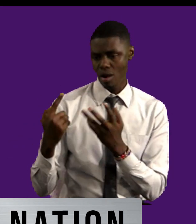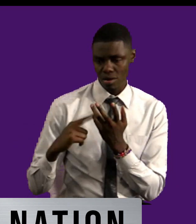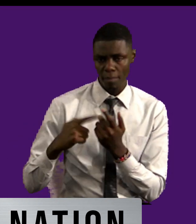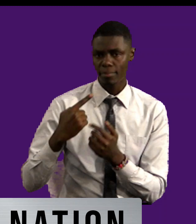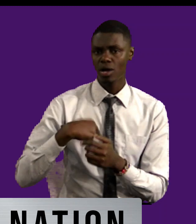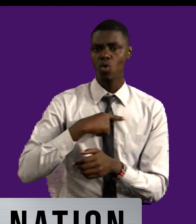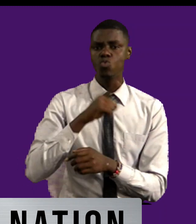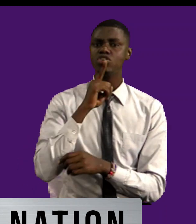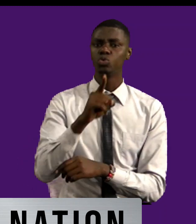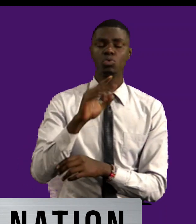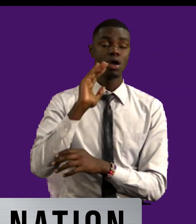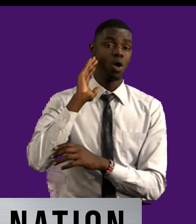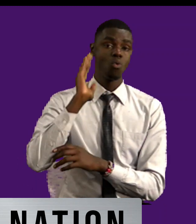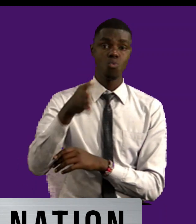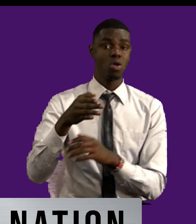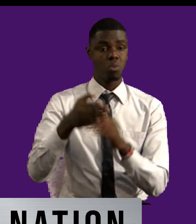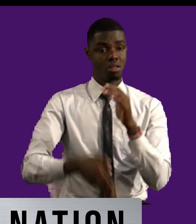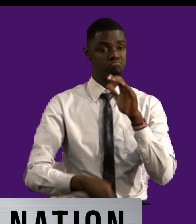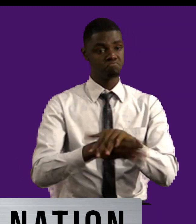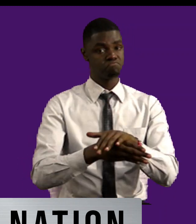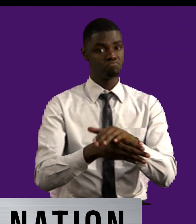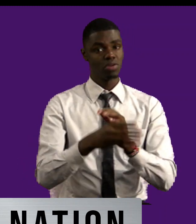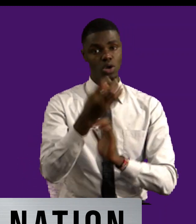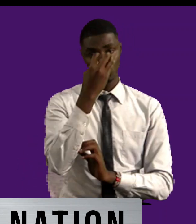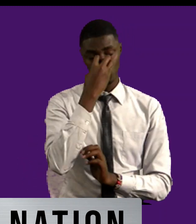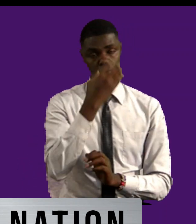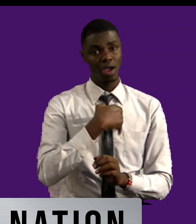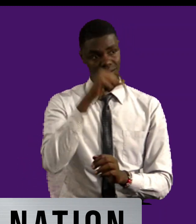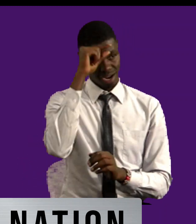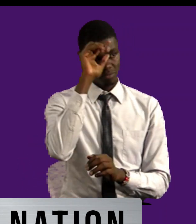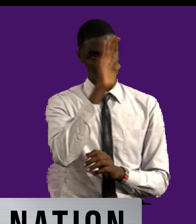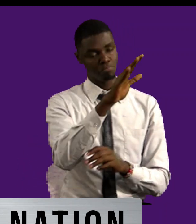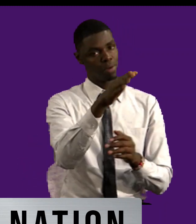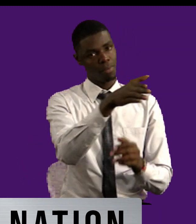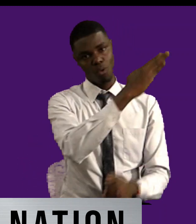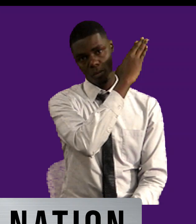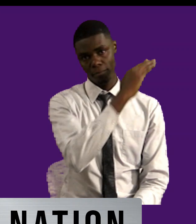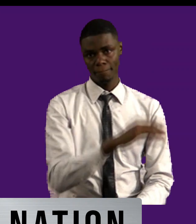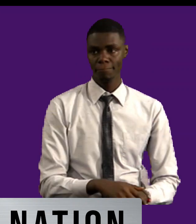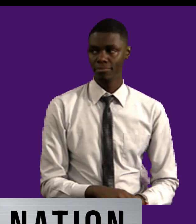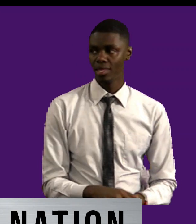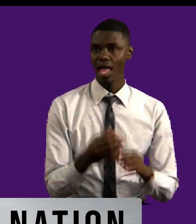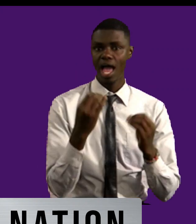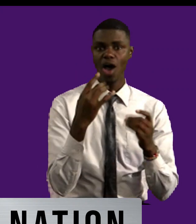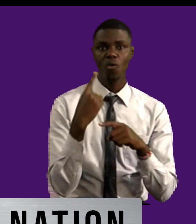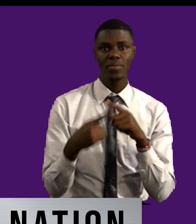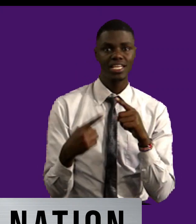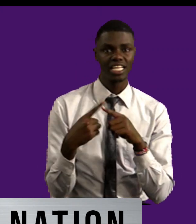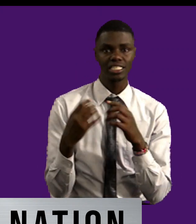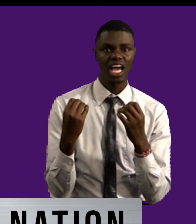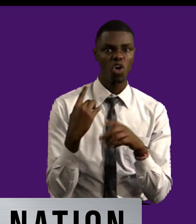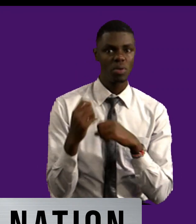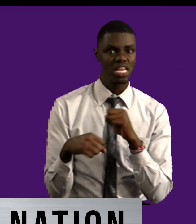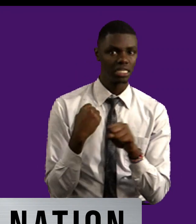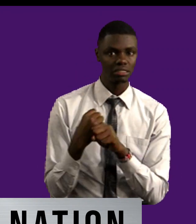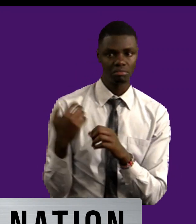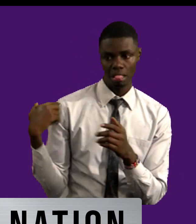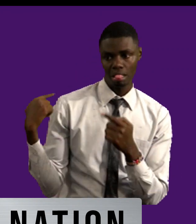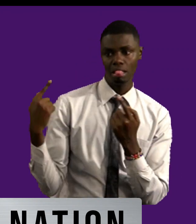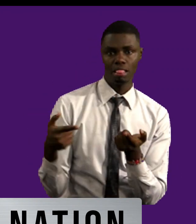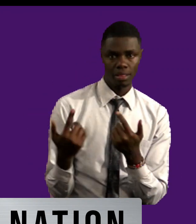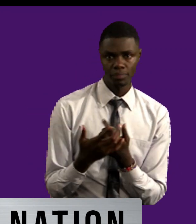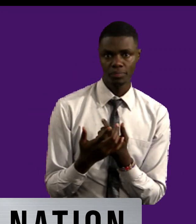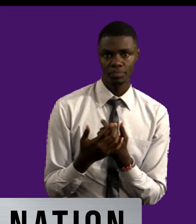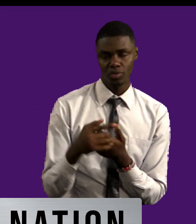sure that we are going to send Ruto and his regime home. Come on, how many years have we done so far